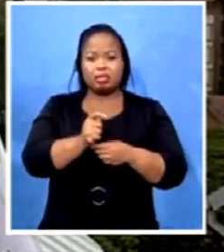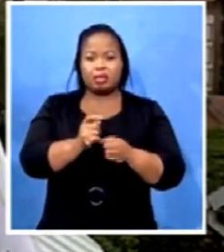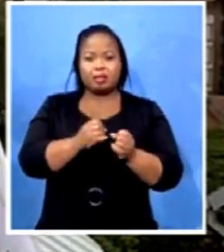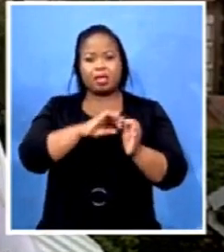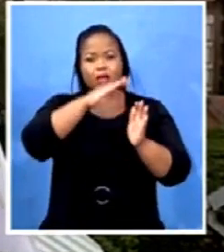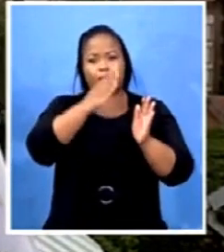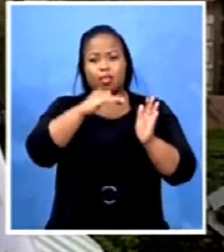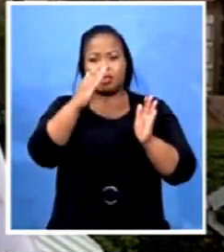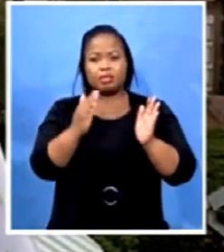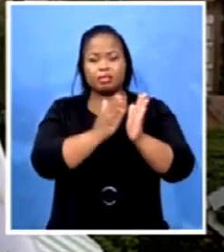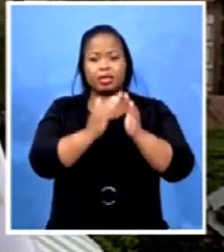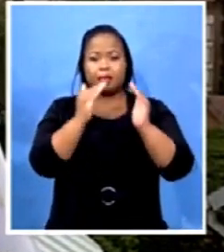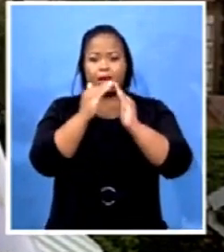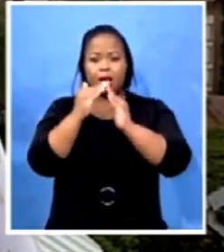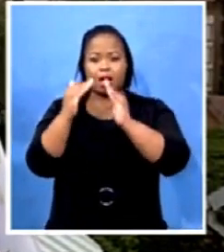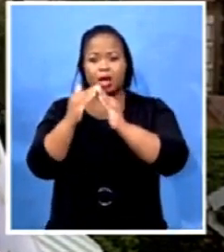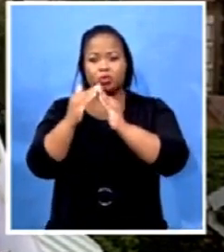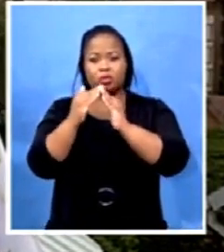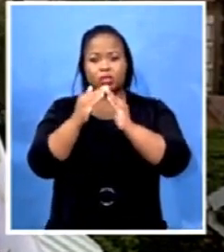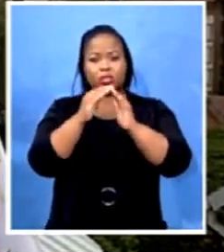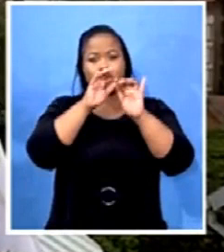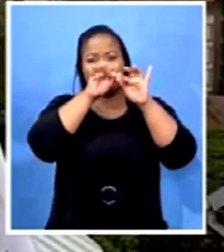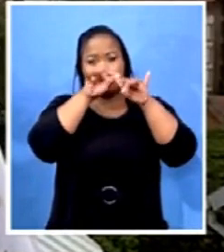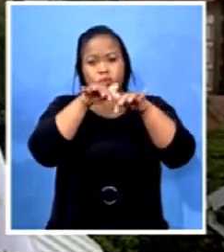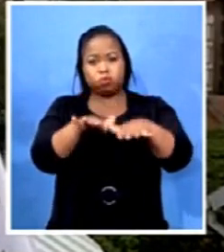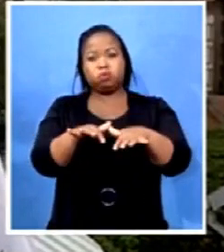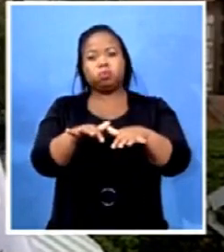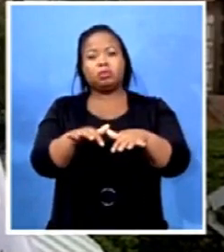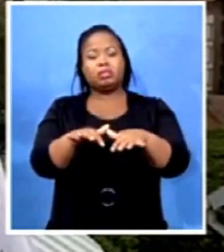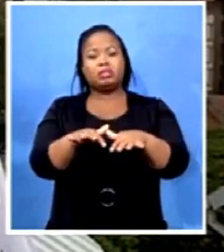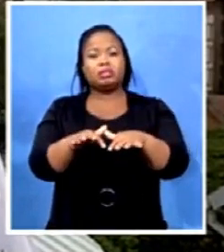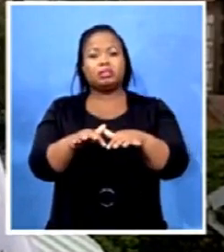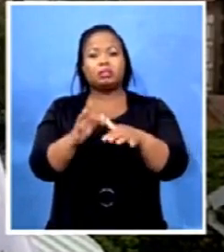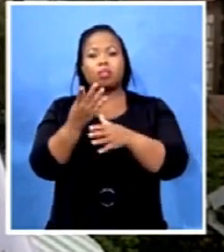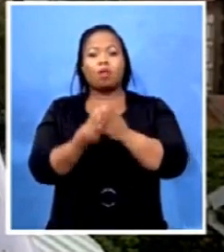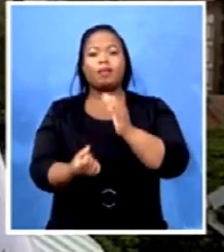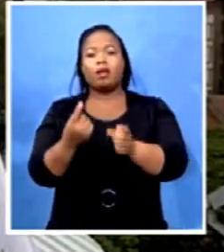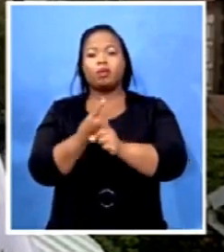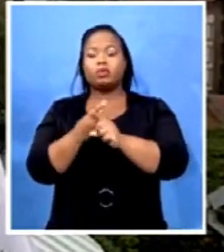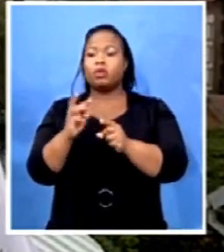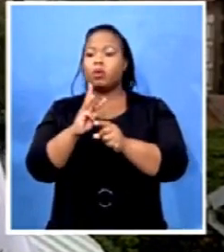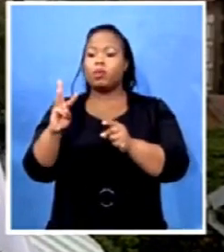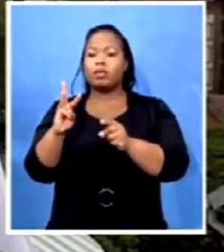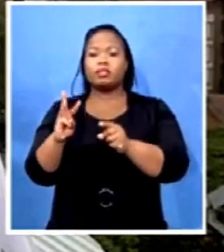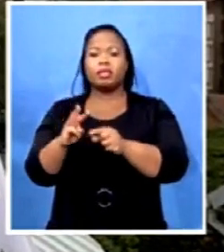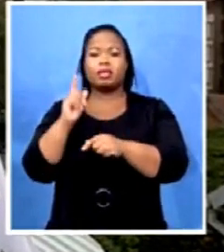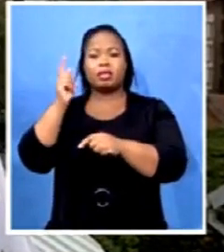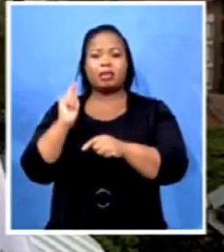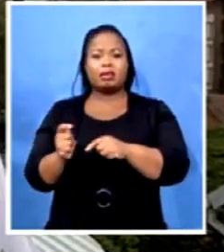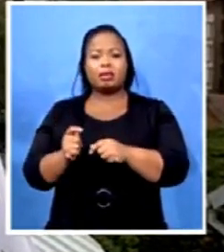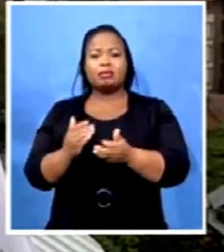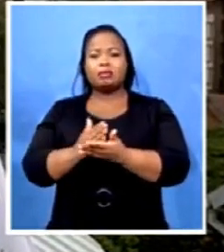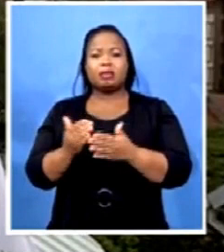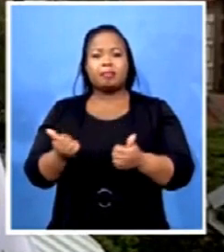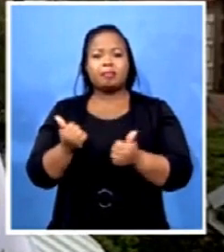gone down in mounds of soil. In Western Kenya, we have seen people wading through their houses and houses